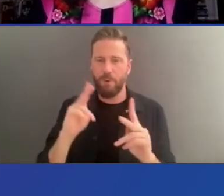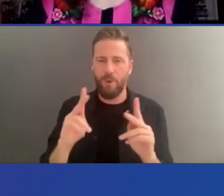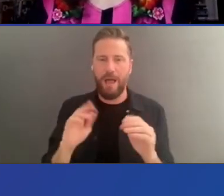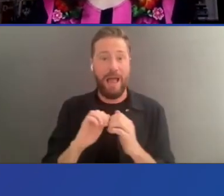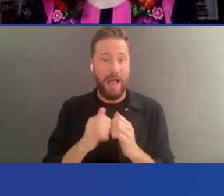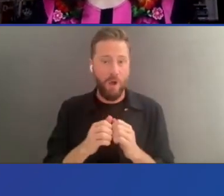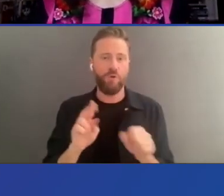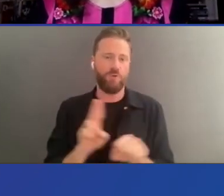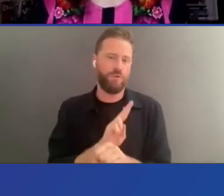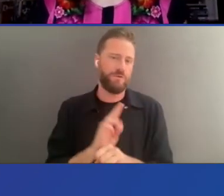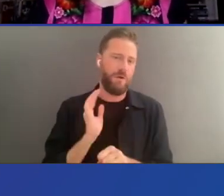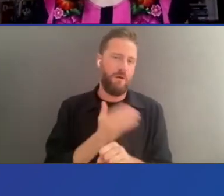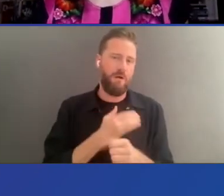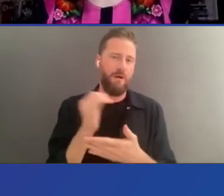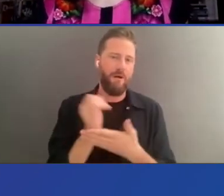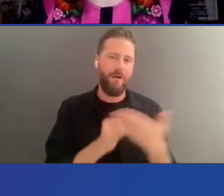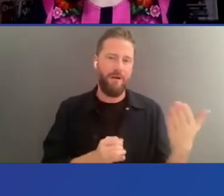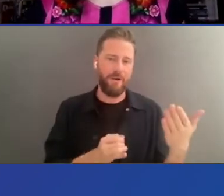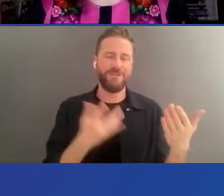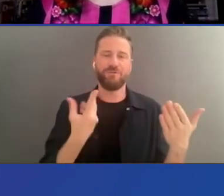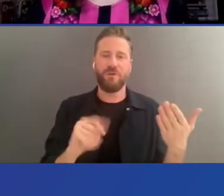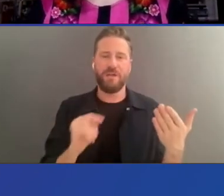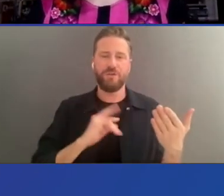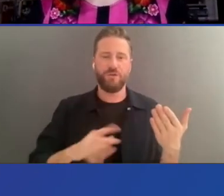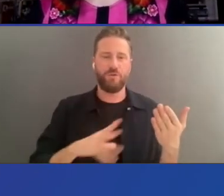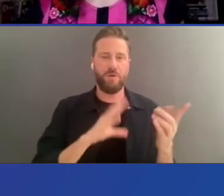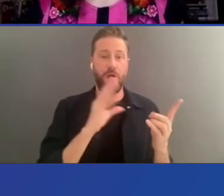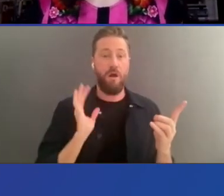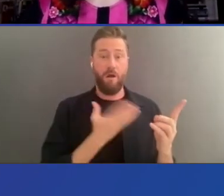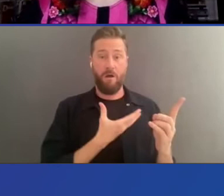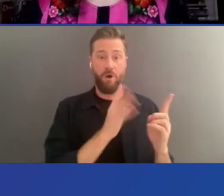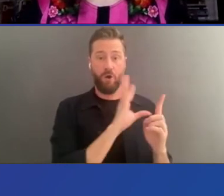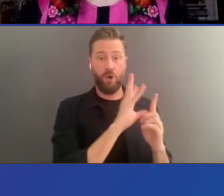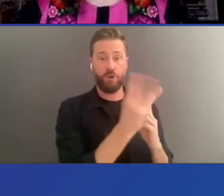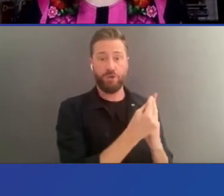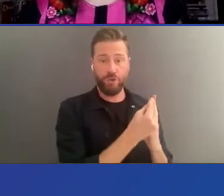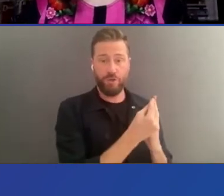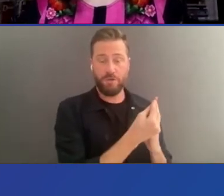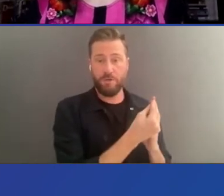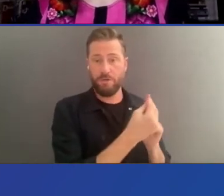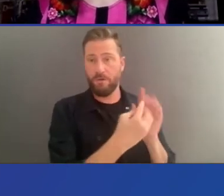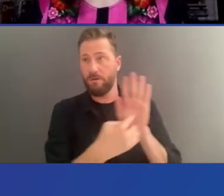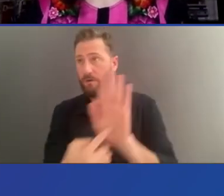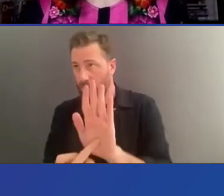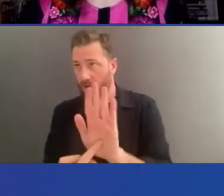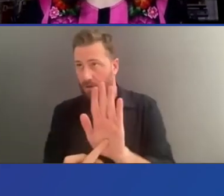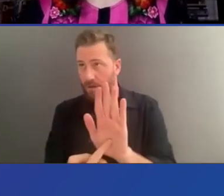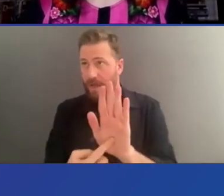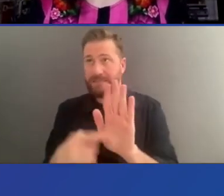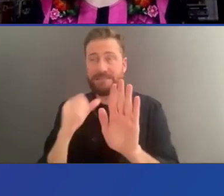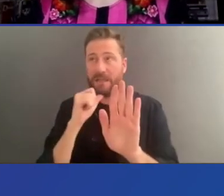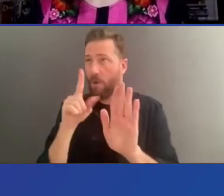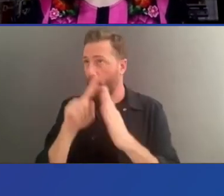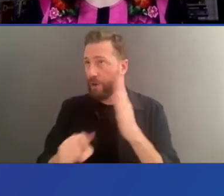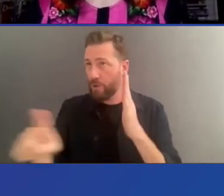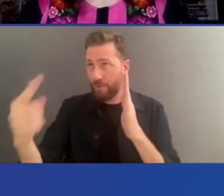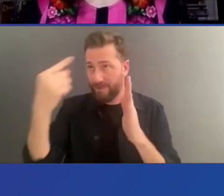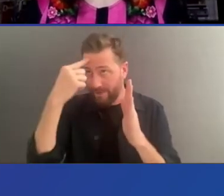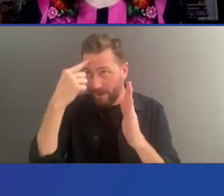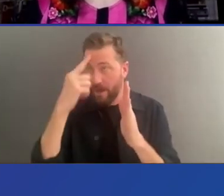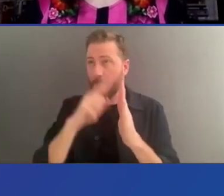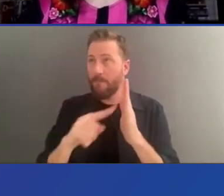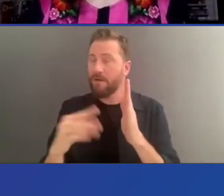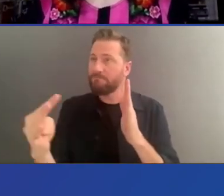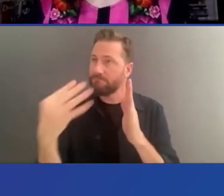what about our culture is. And it's not what they might think, but I want you to